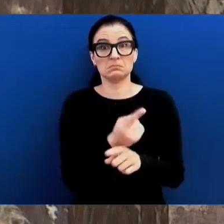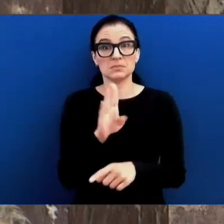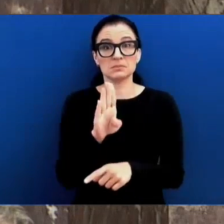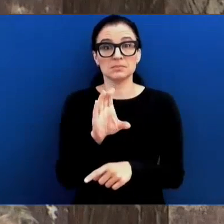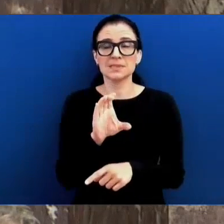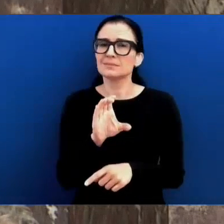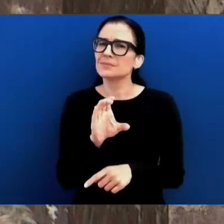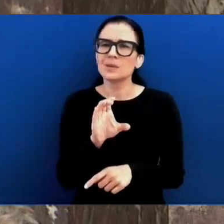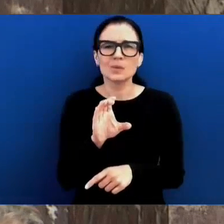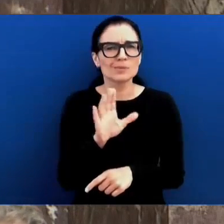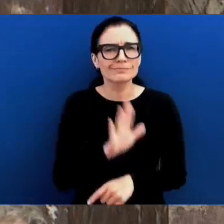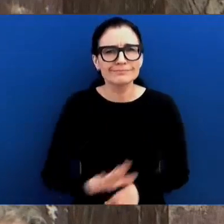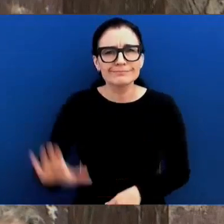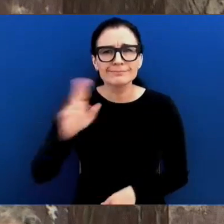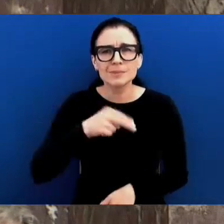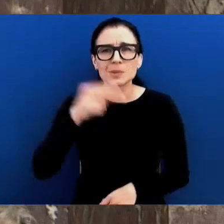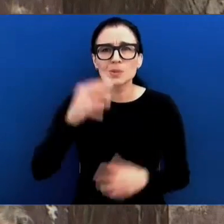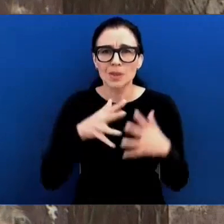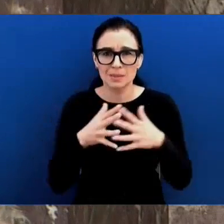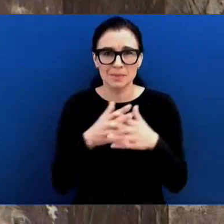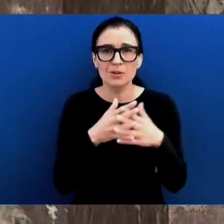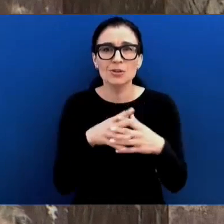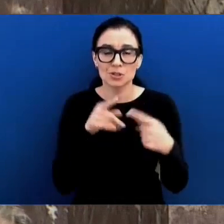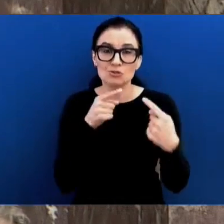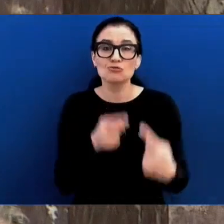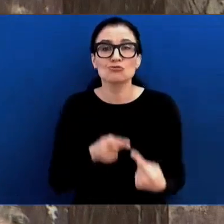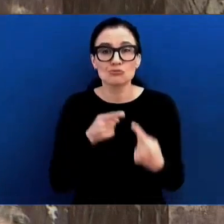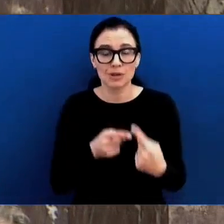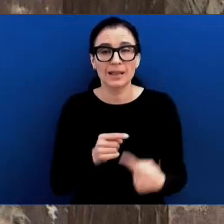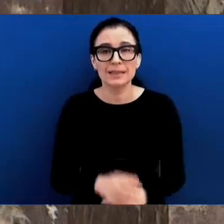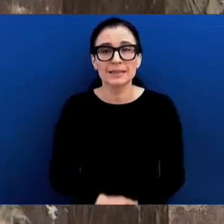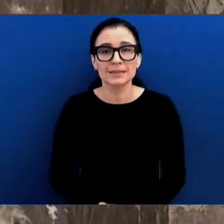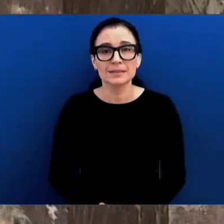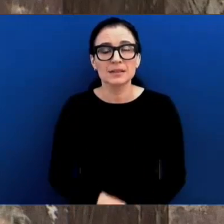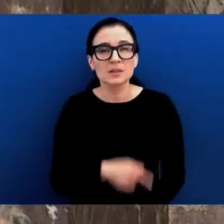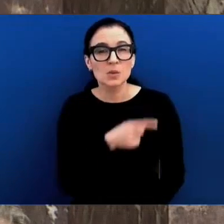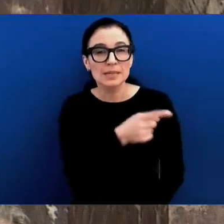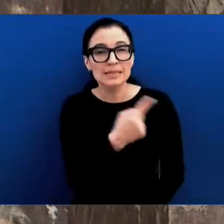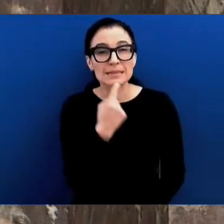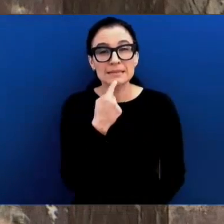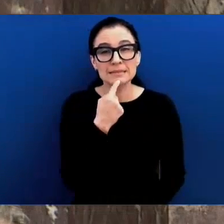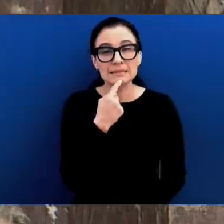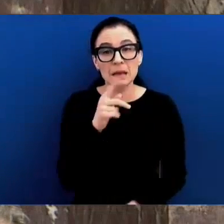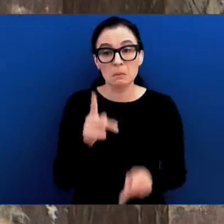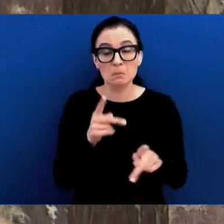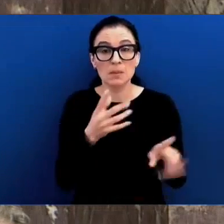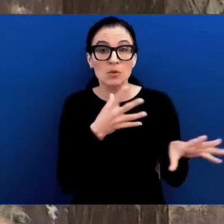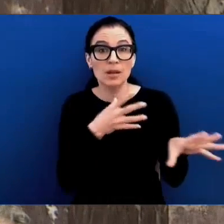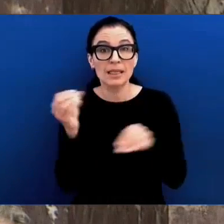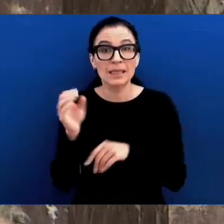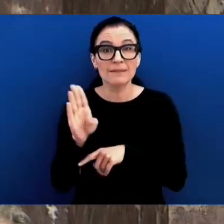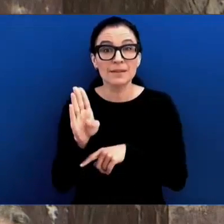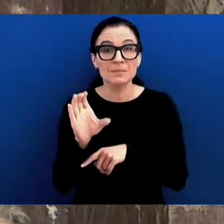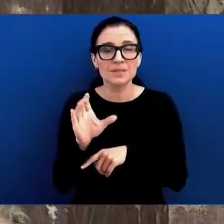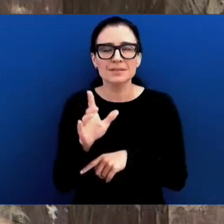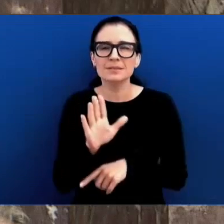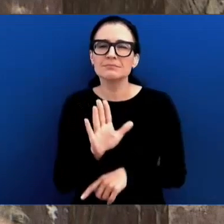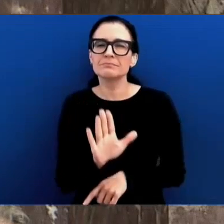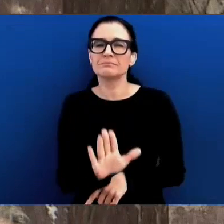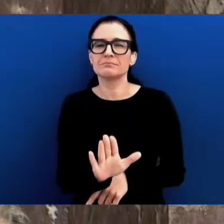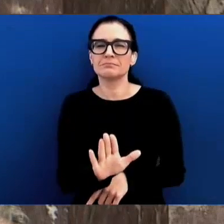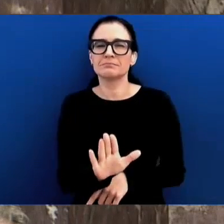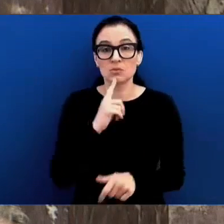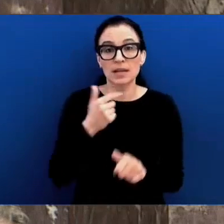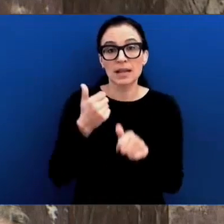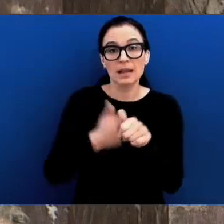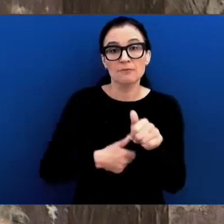talks about people coming to British Columbia. I think it's important for everybody in this House to note that every 37 days, there's 10,000 net